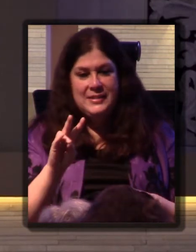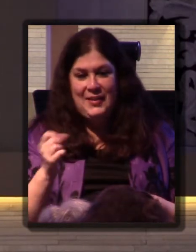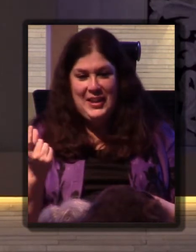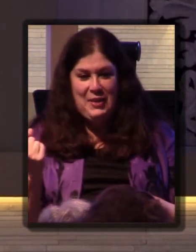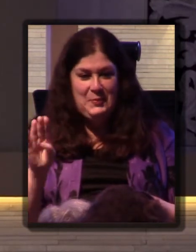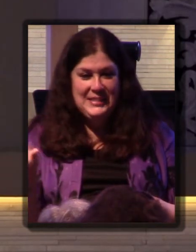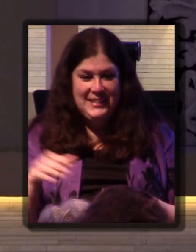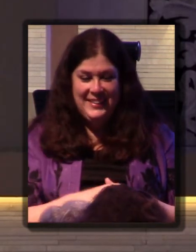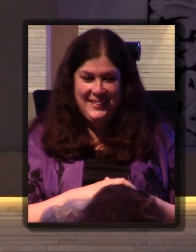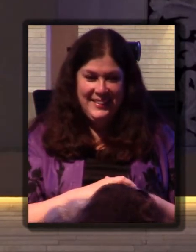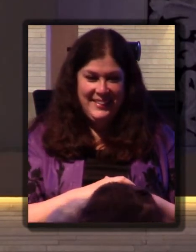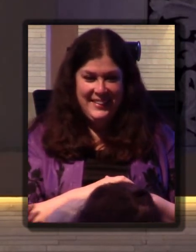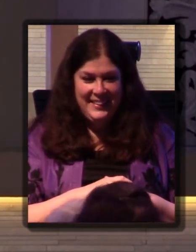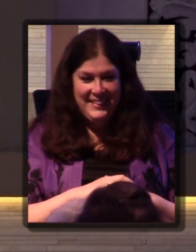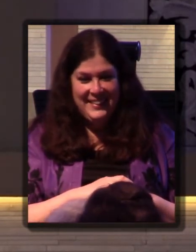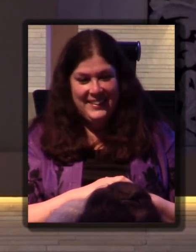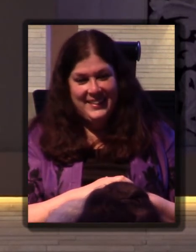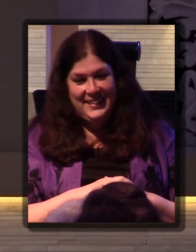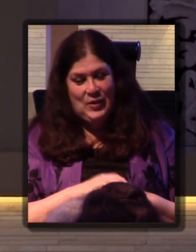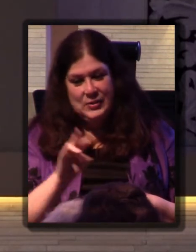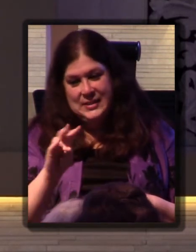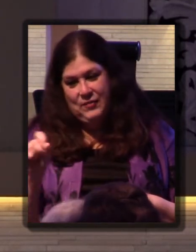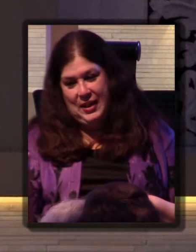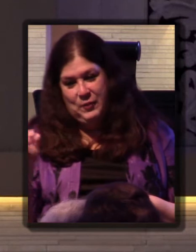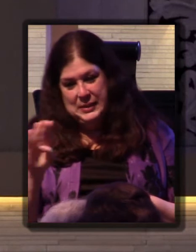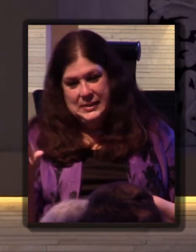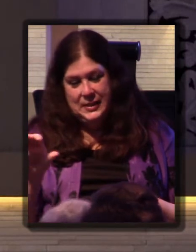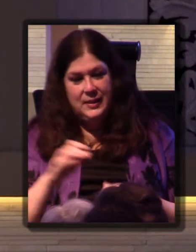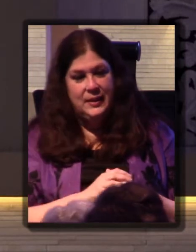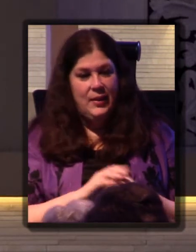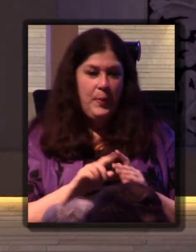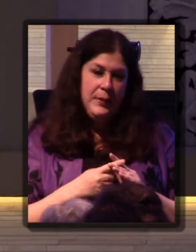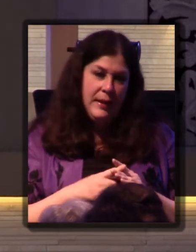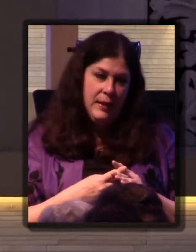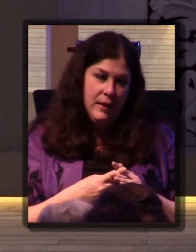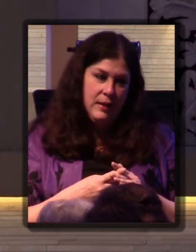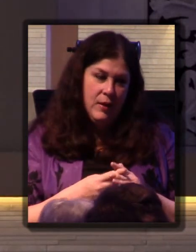around 711 BCE, all right? 711, the beginning of the